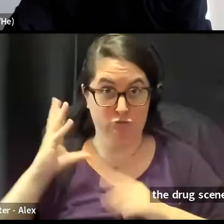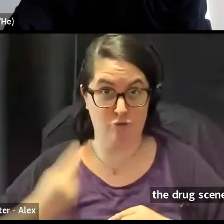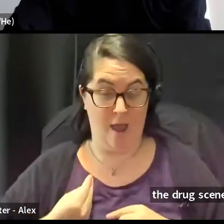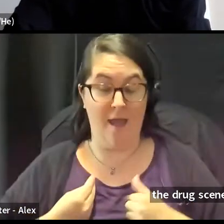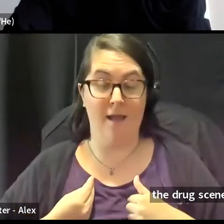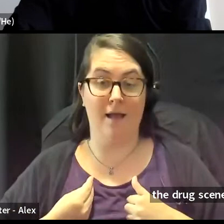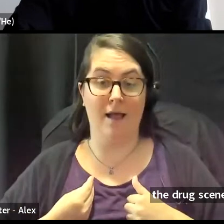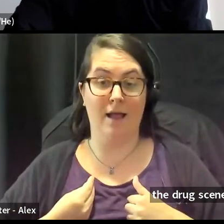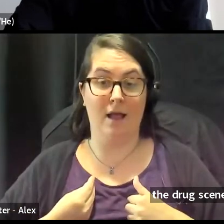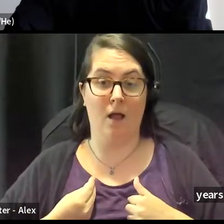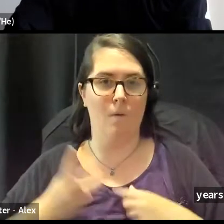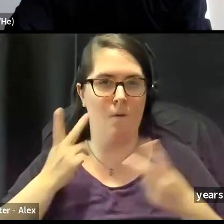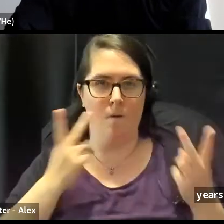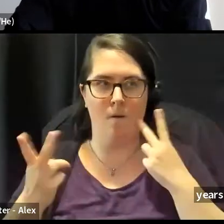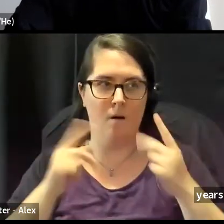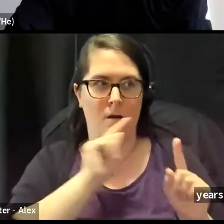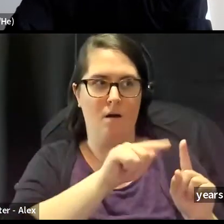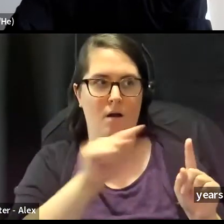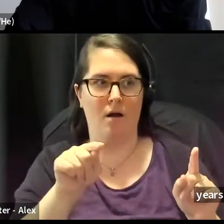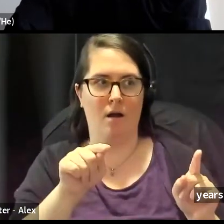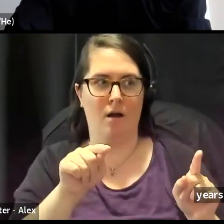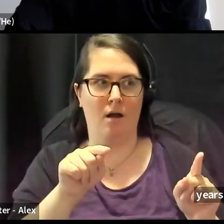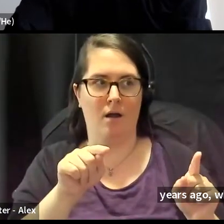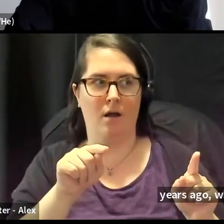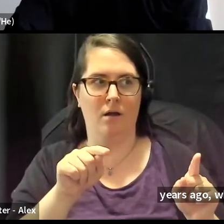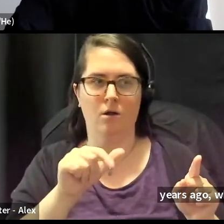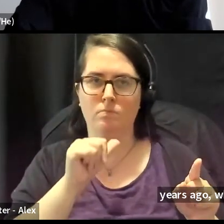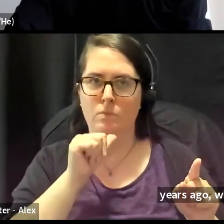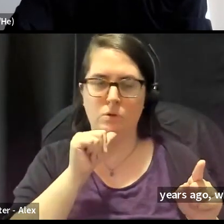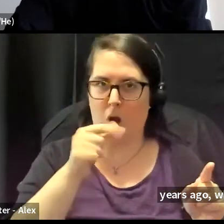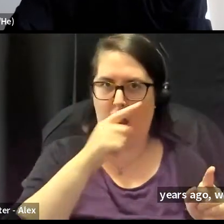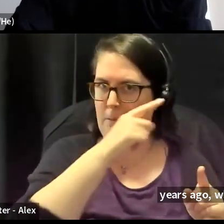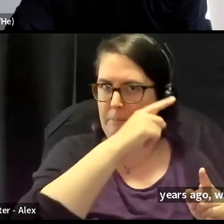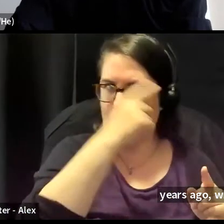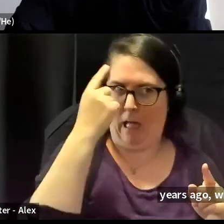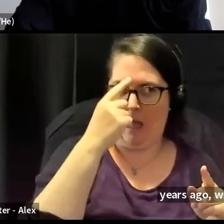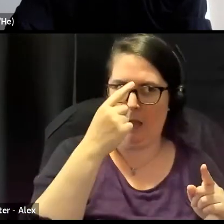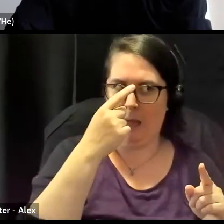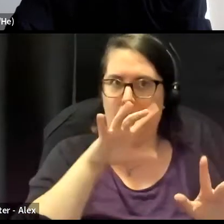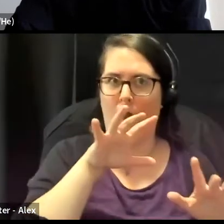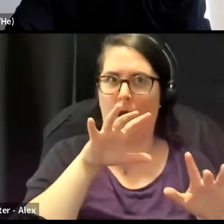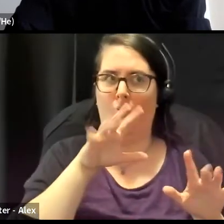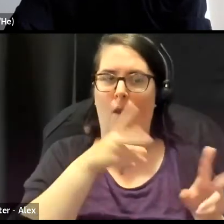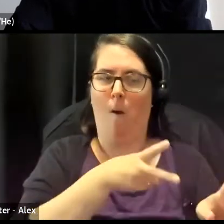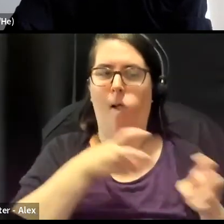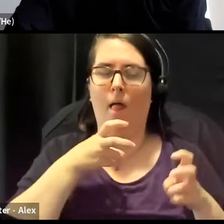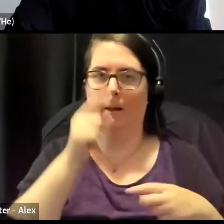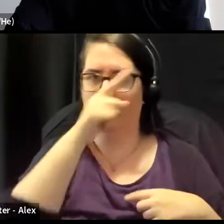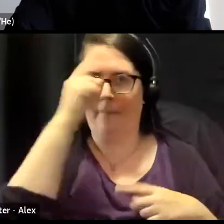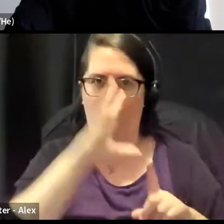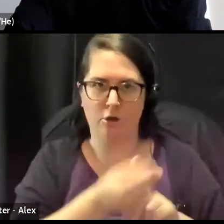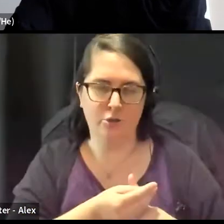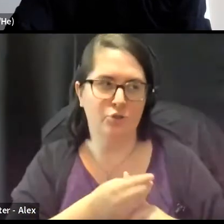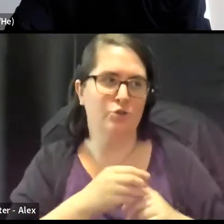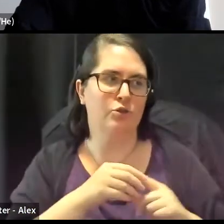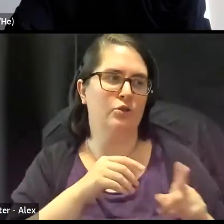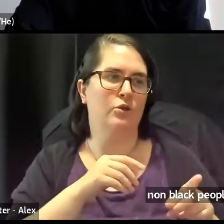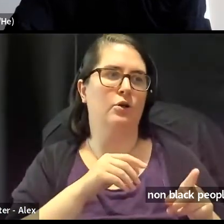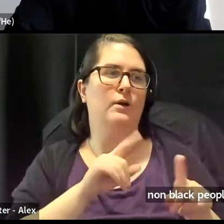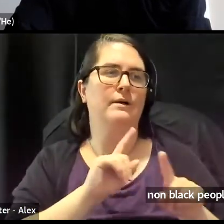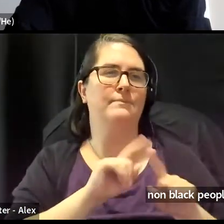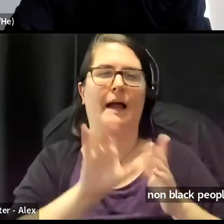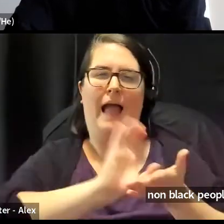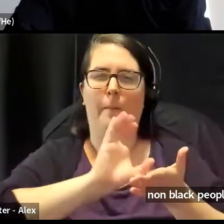like there were so many non-Black people engaging in Blackness, like in this very hyper corporatized, capitalized